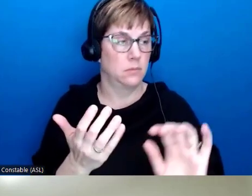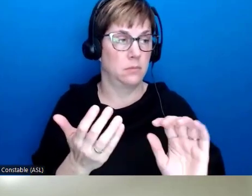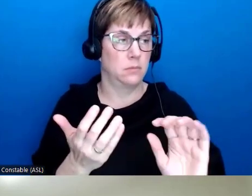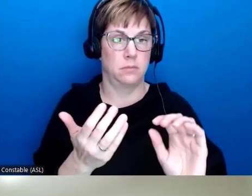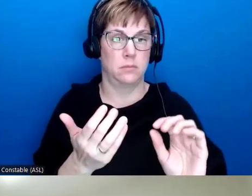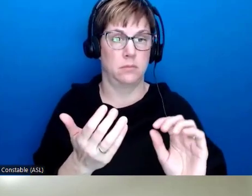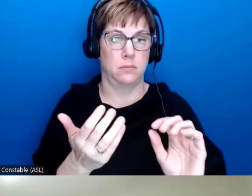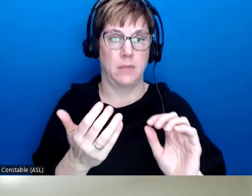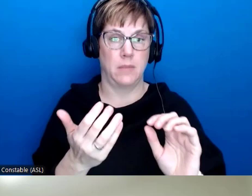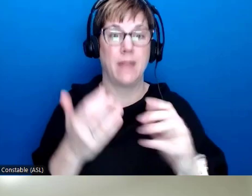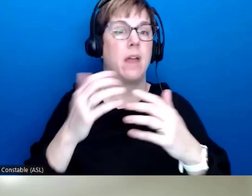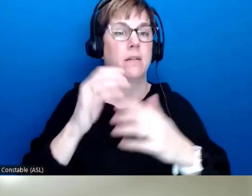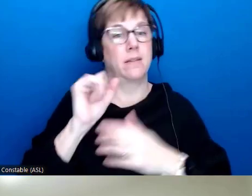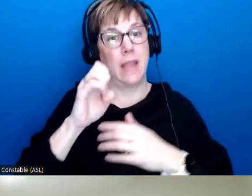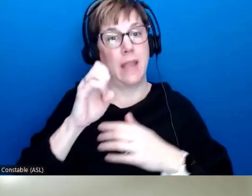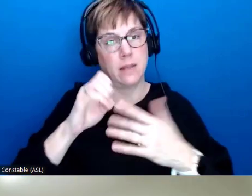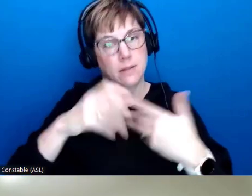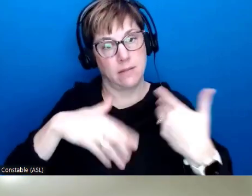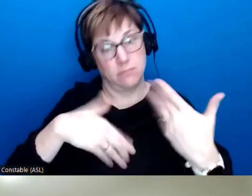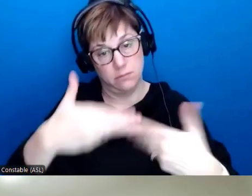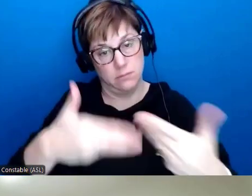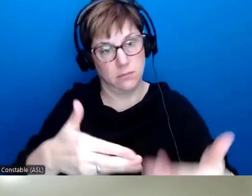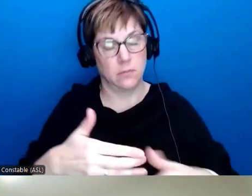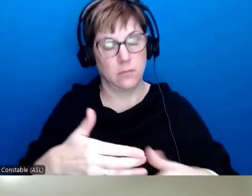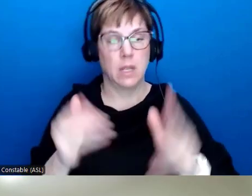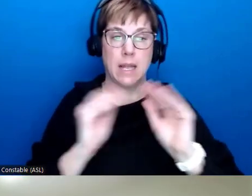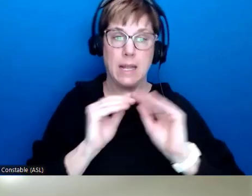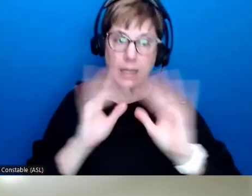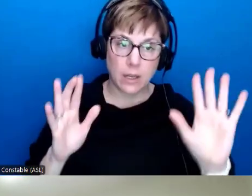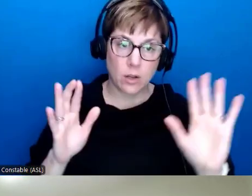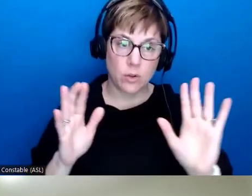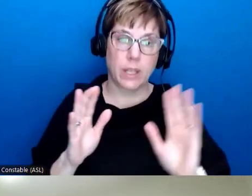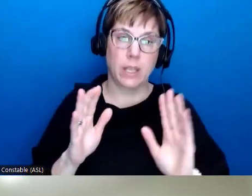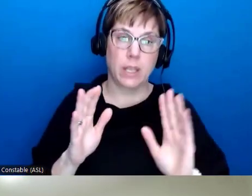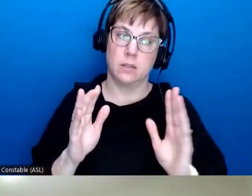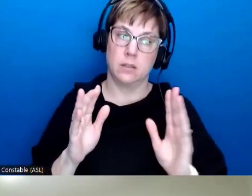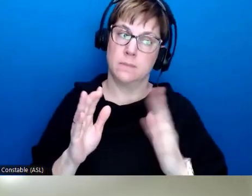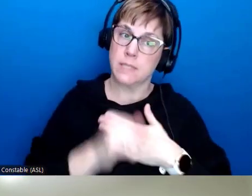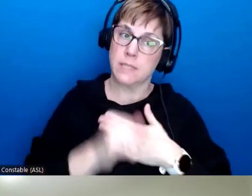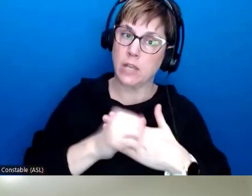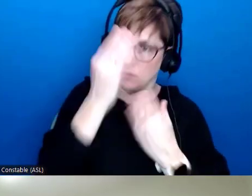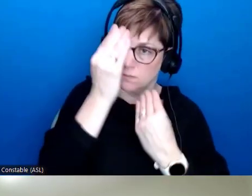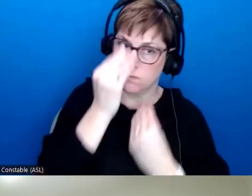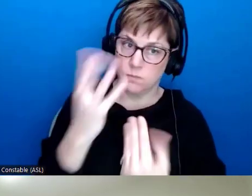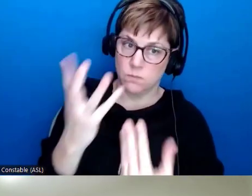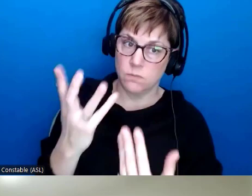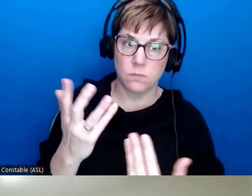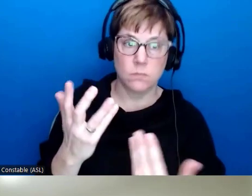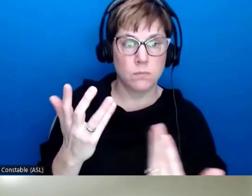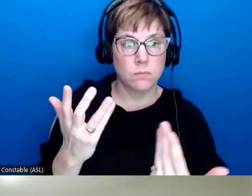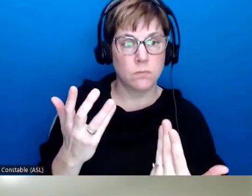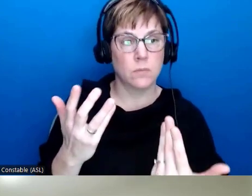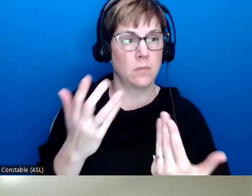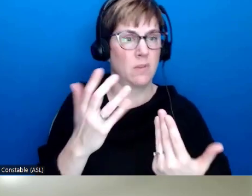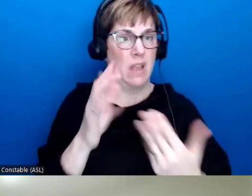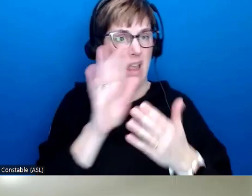the case unfolds from there. So there's clearly risk to doing so. These cases come from all over the country,